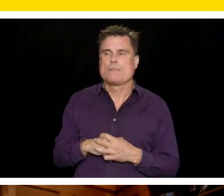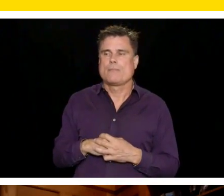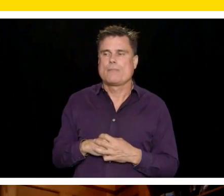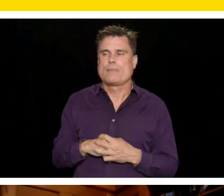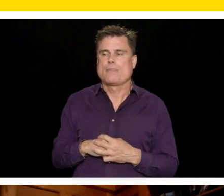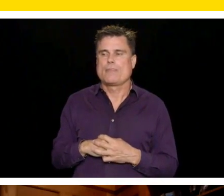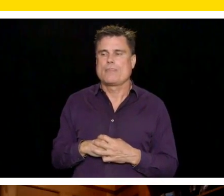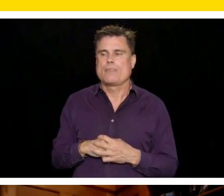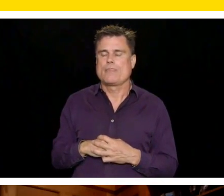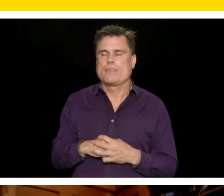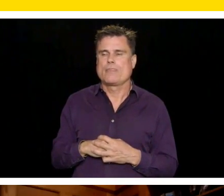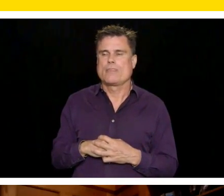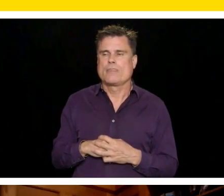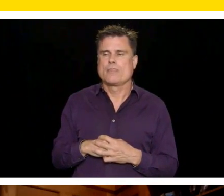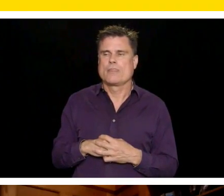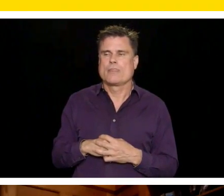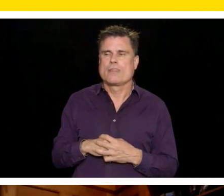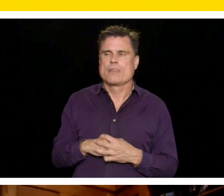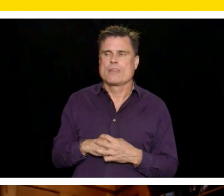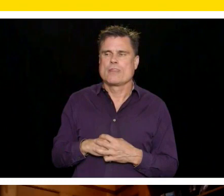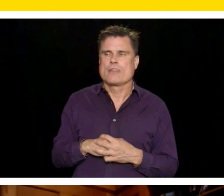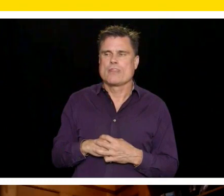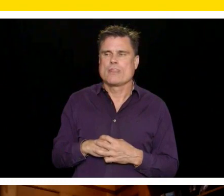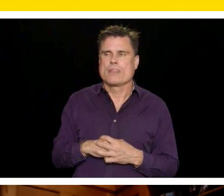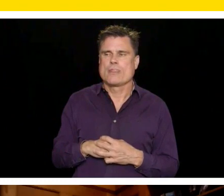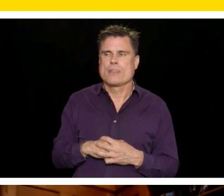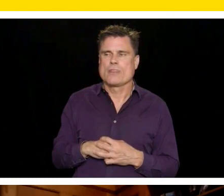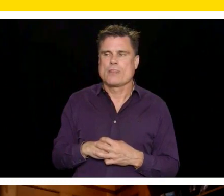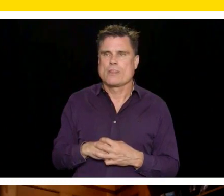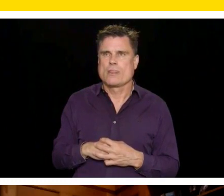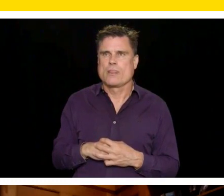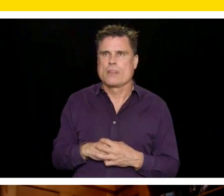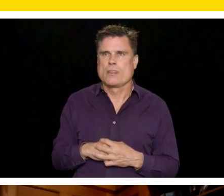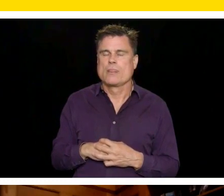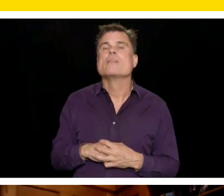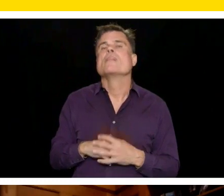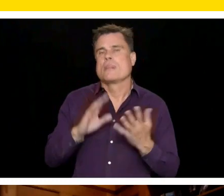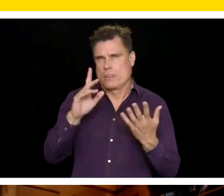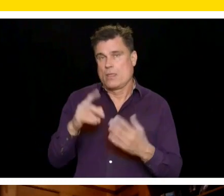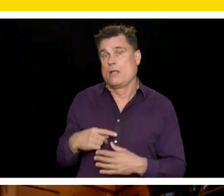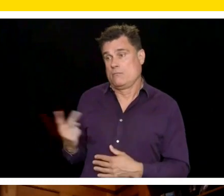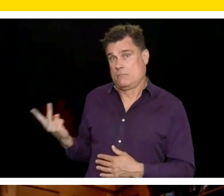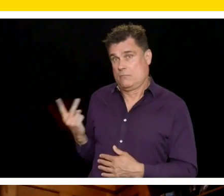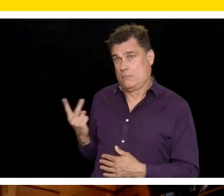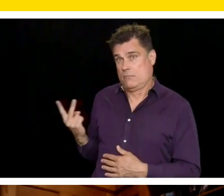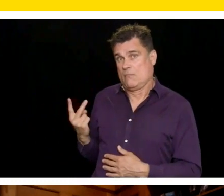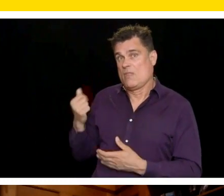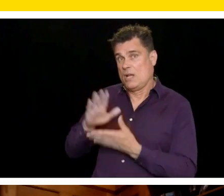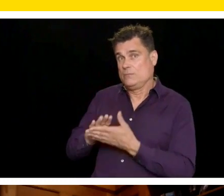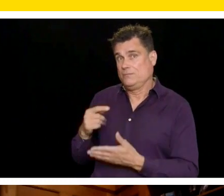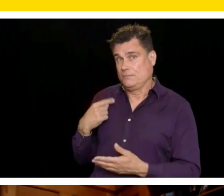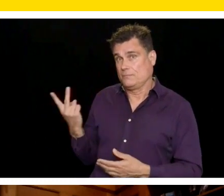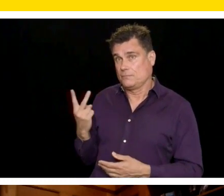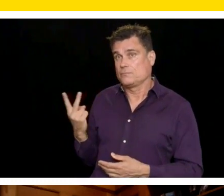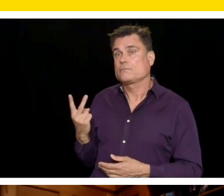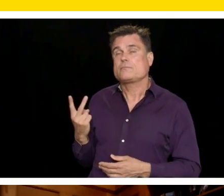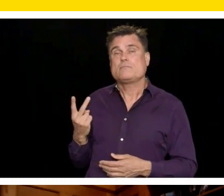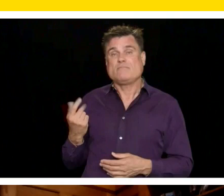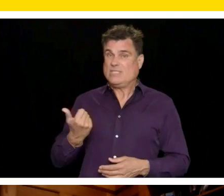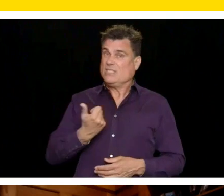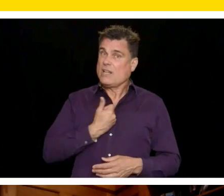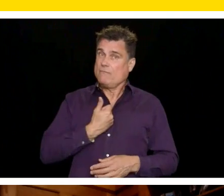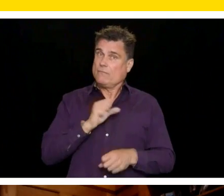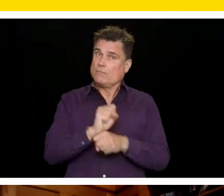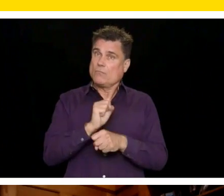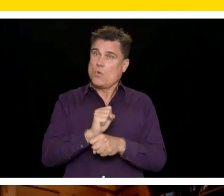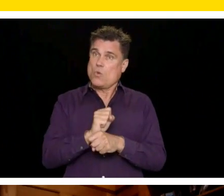self-employed parents who don't qualify for $40,000 or other programs and have young kids? And Minister, if you